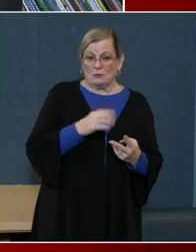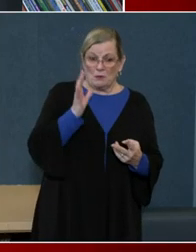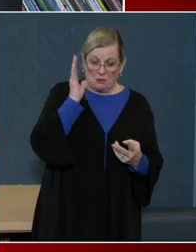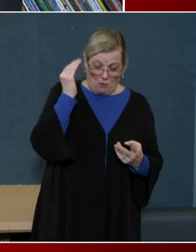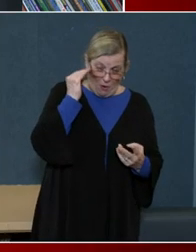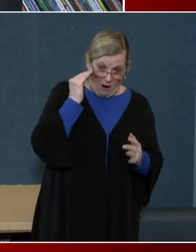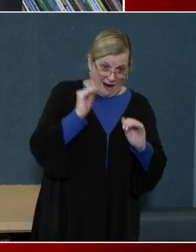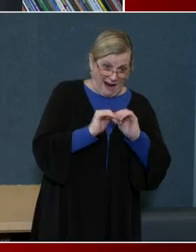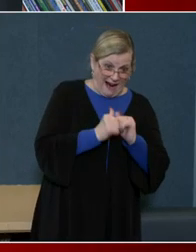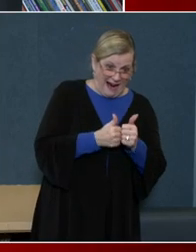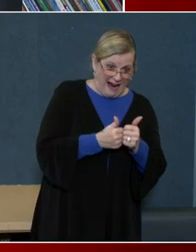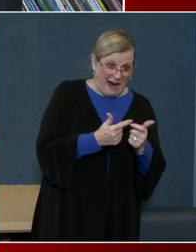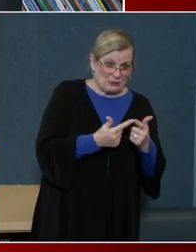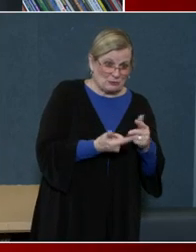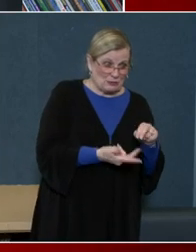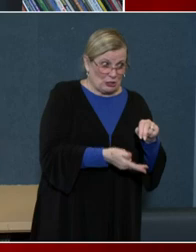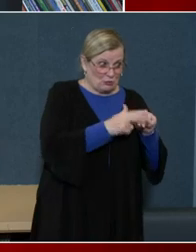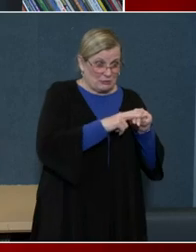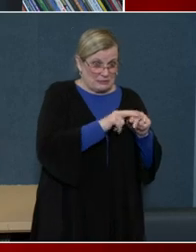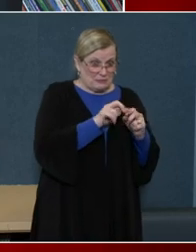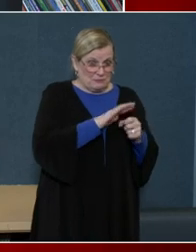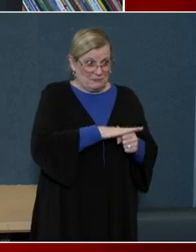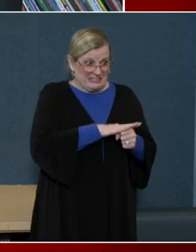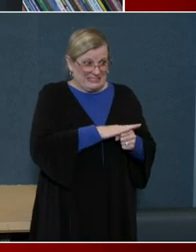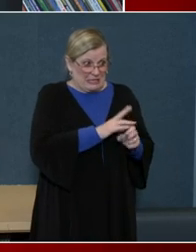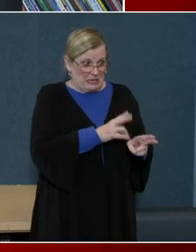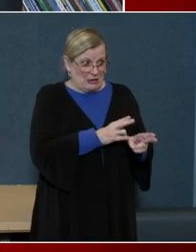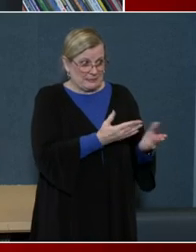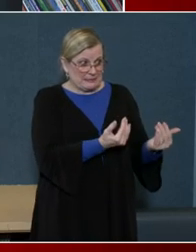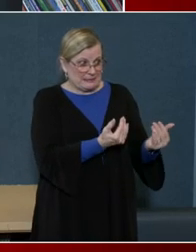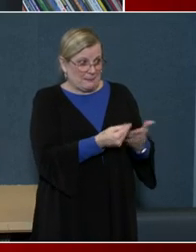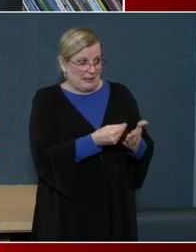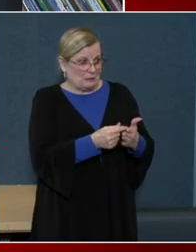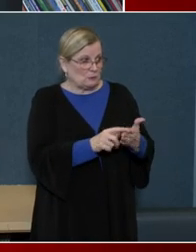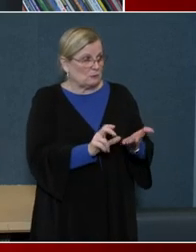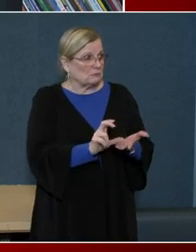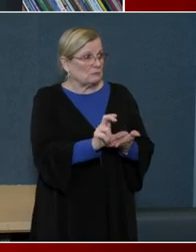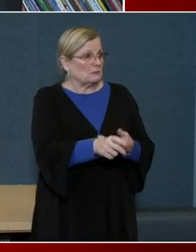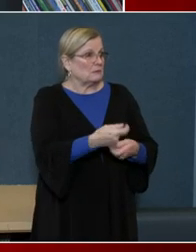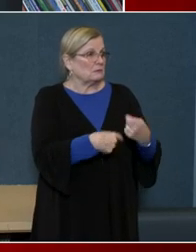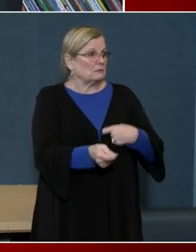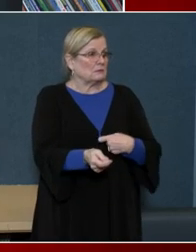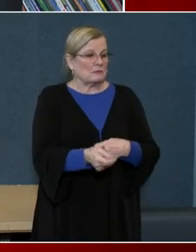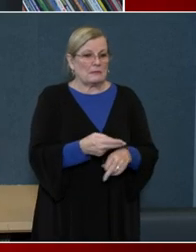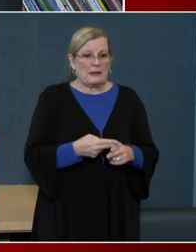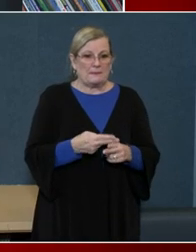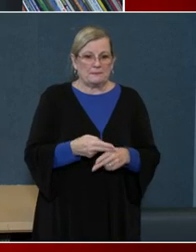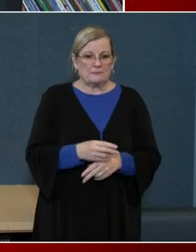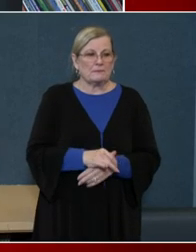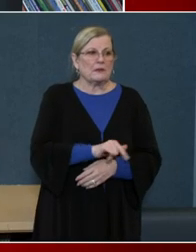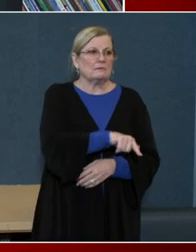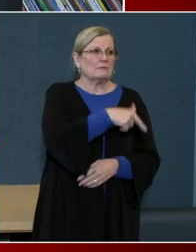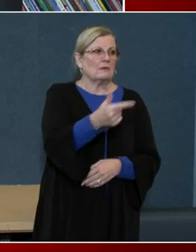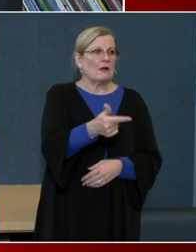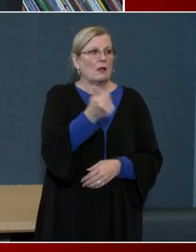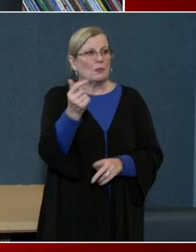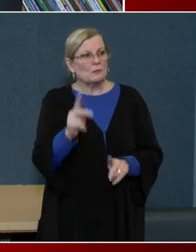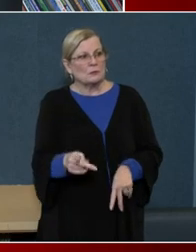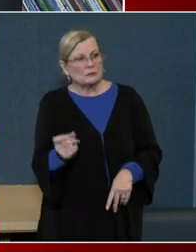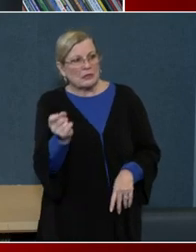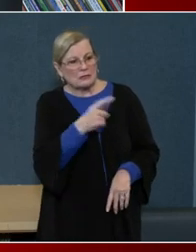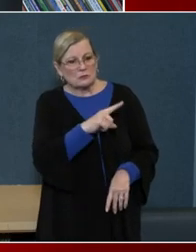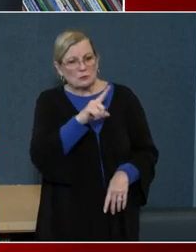cost. Also, you talked about various measures